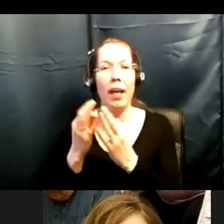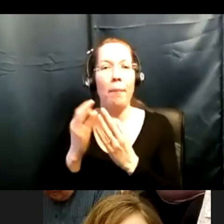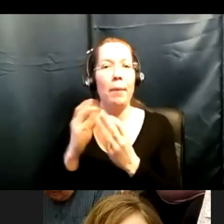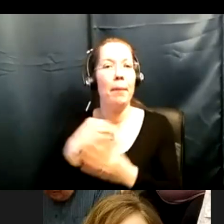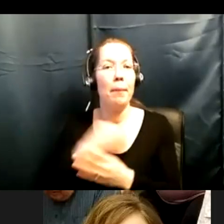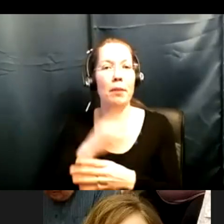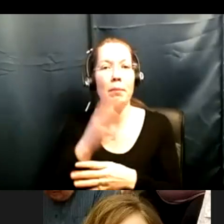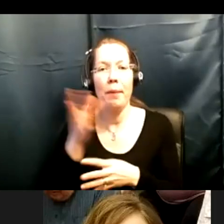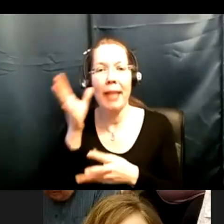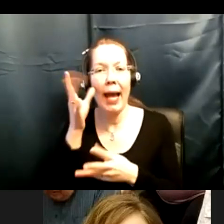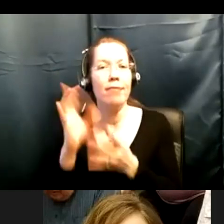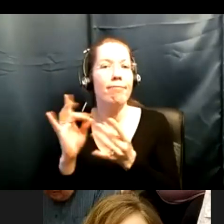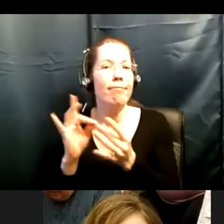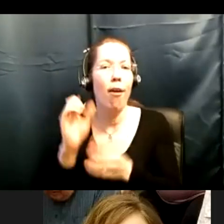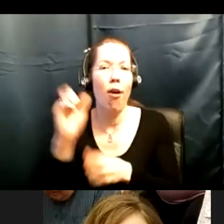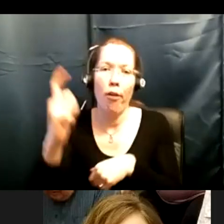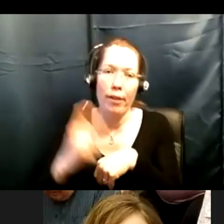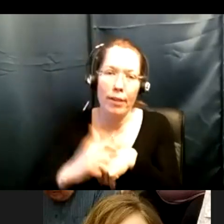And so,